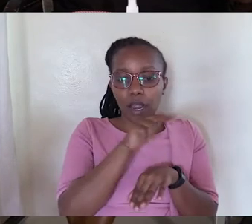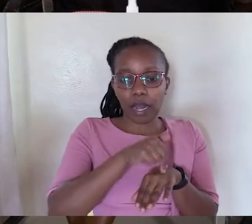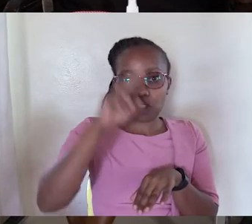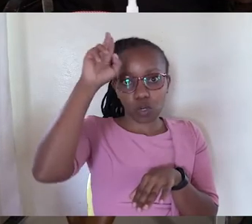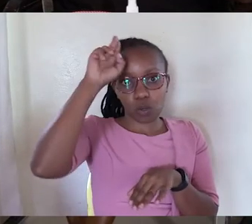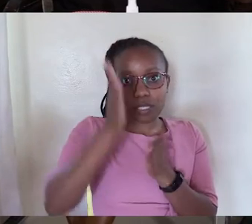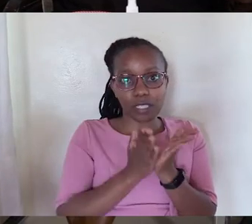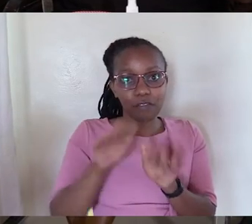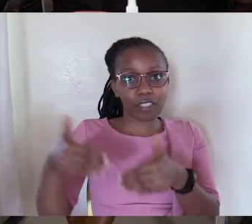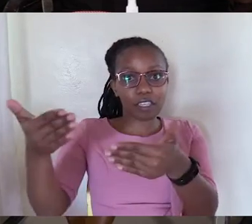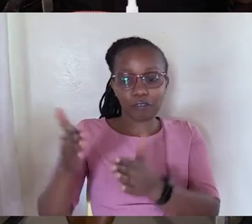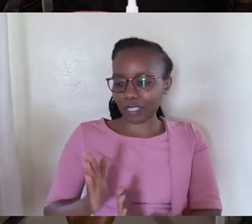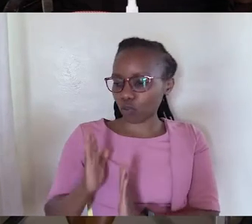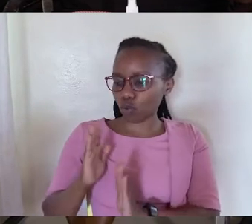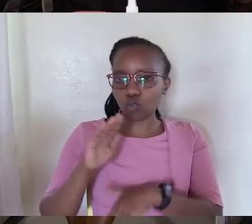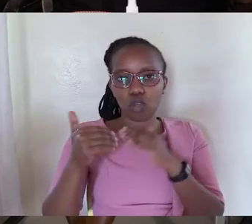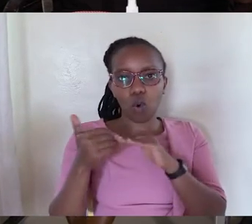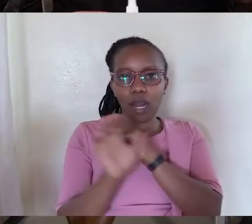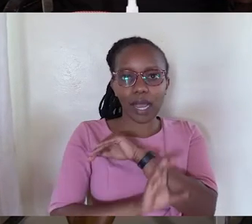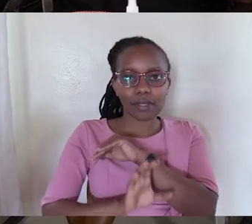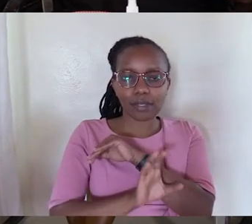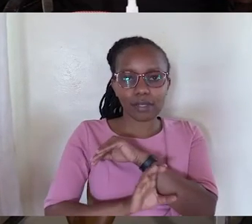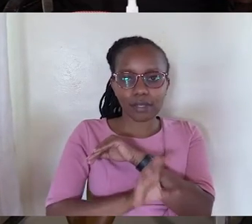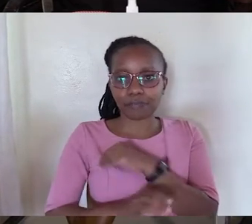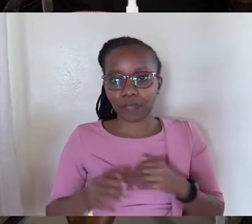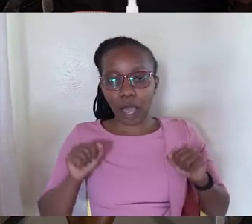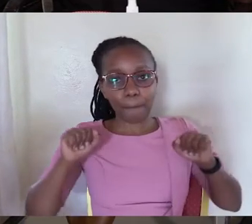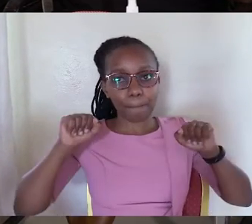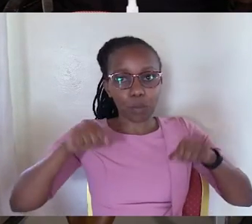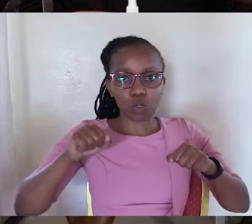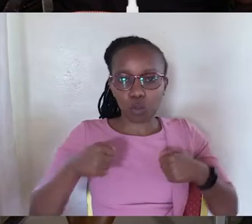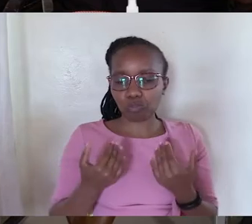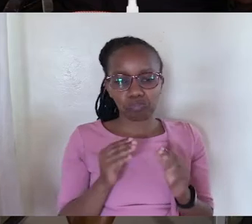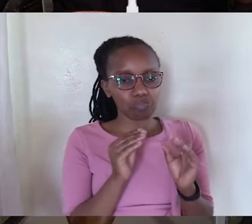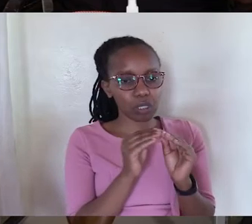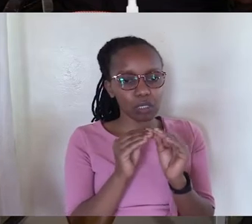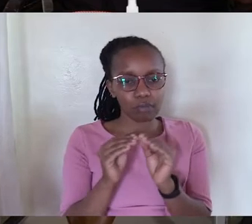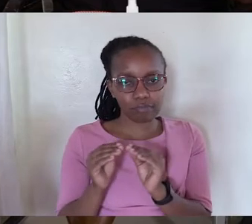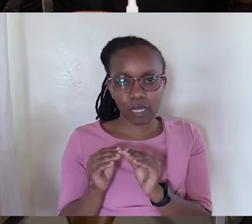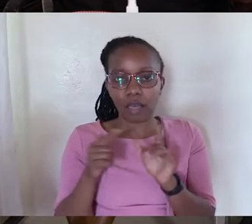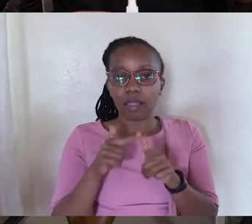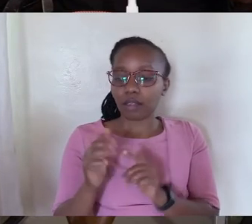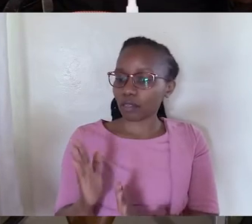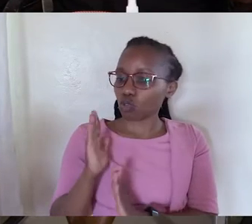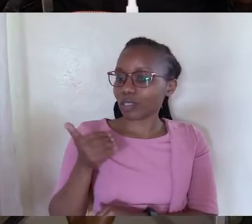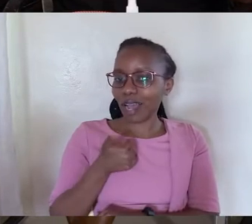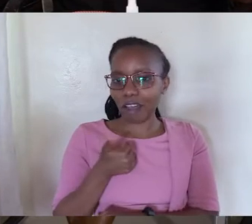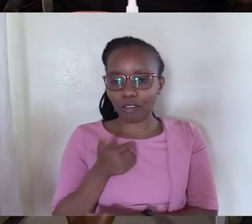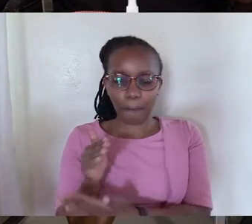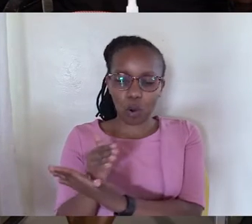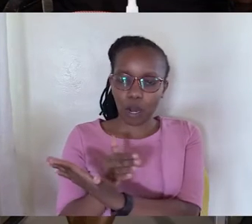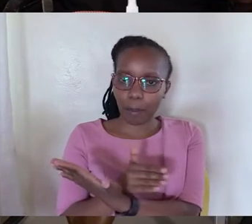for the whole country. And with that, we've been able to meet together, and we have that security arrangement